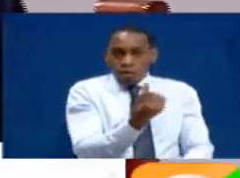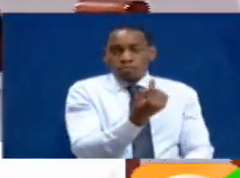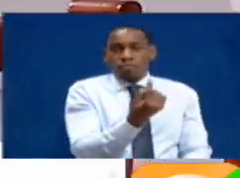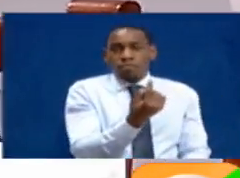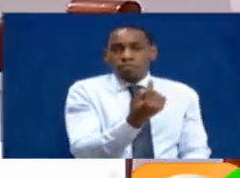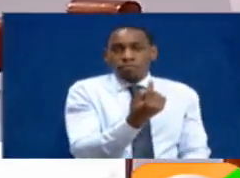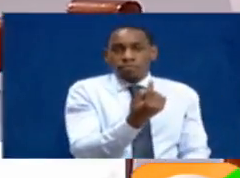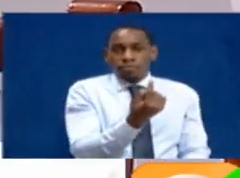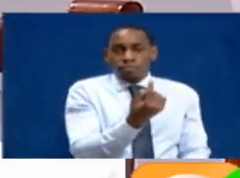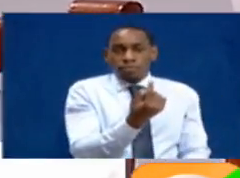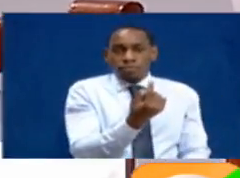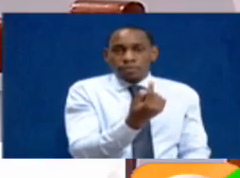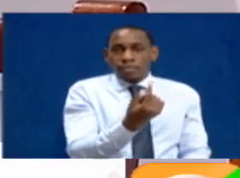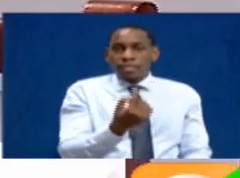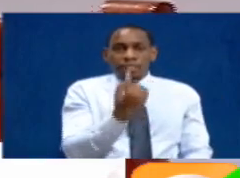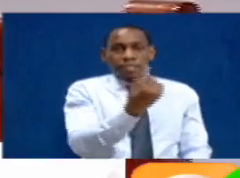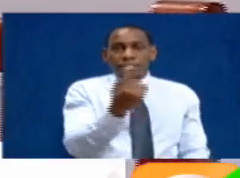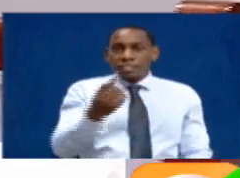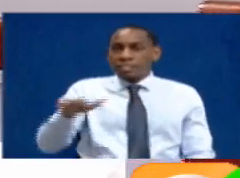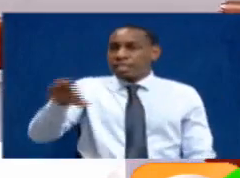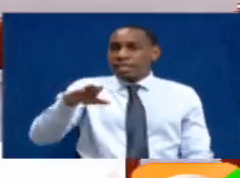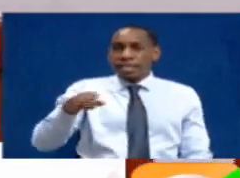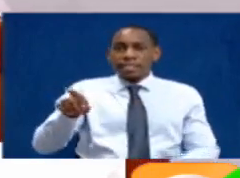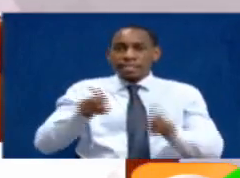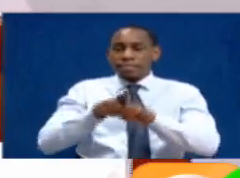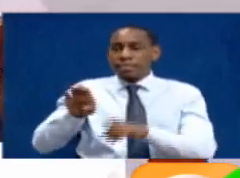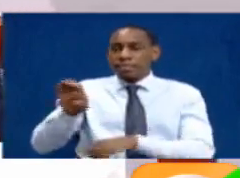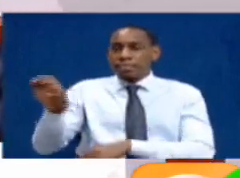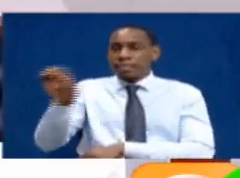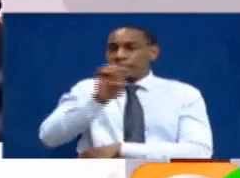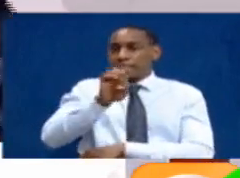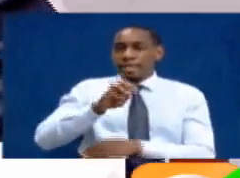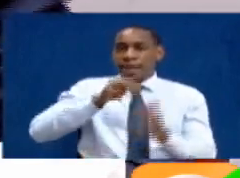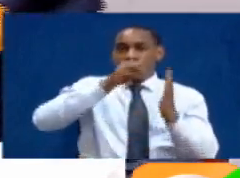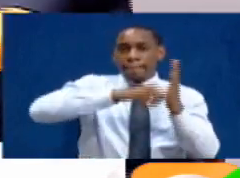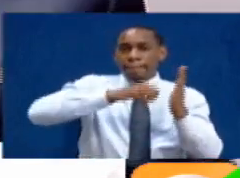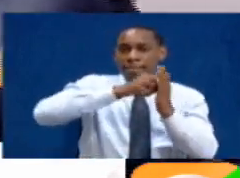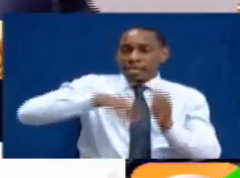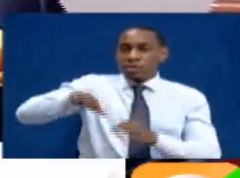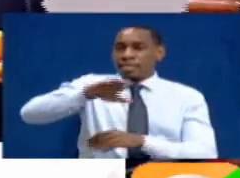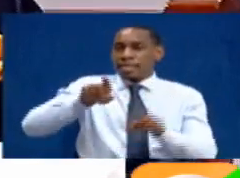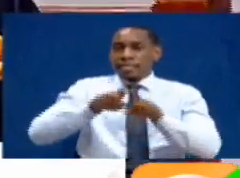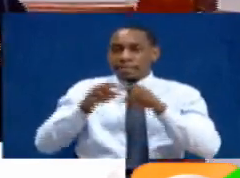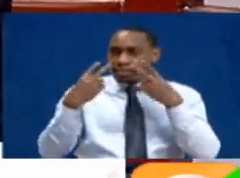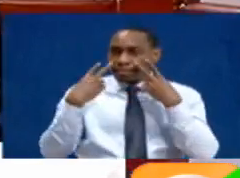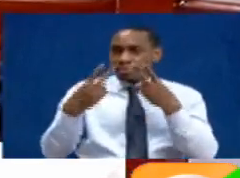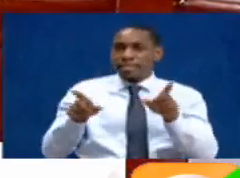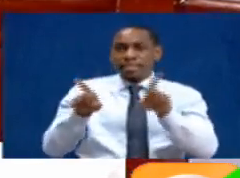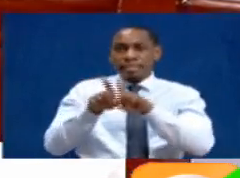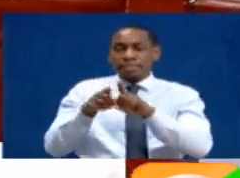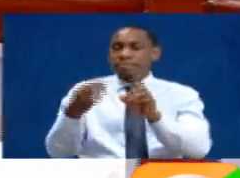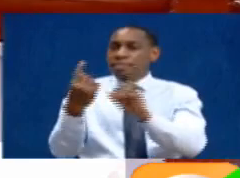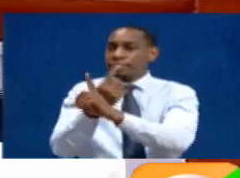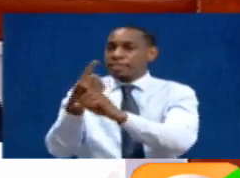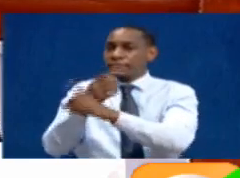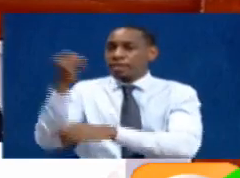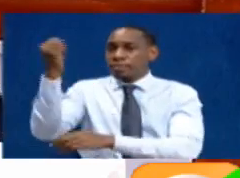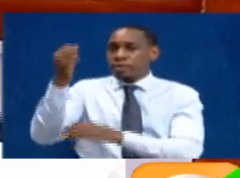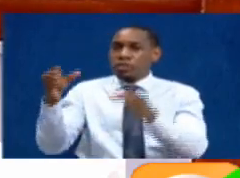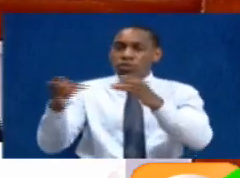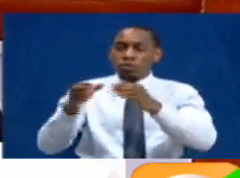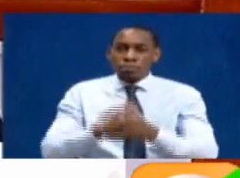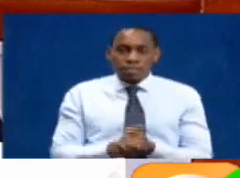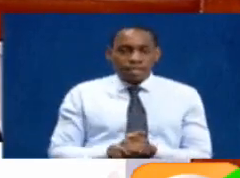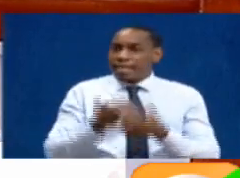come together. This, in every region, you go to Eastern, go to Kambani, you will find such like differences, political